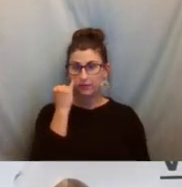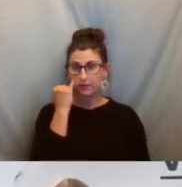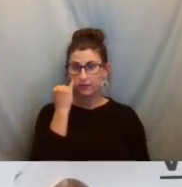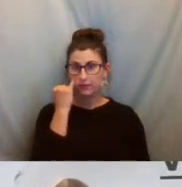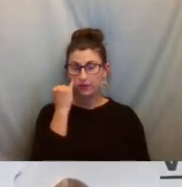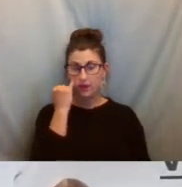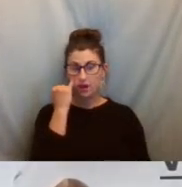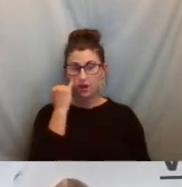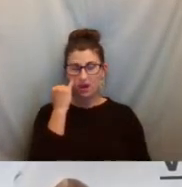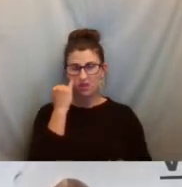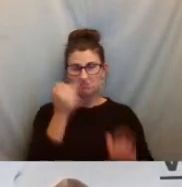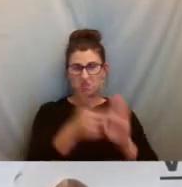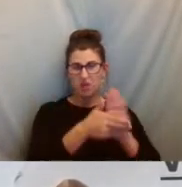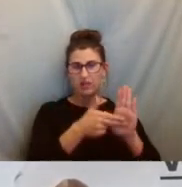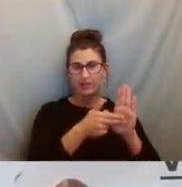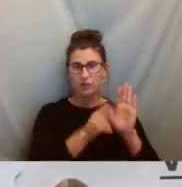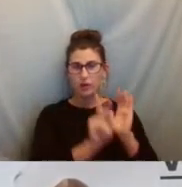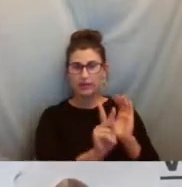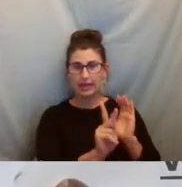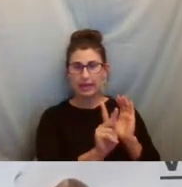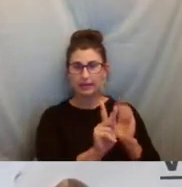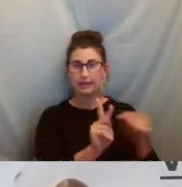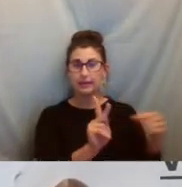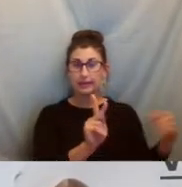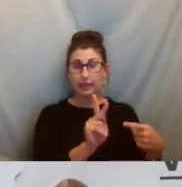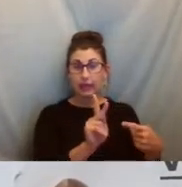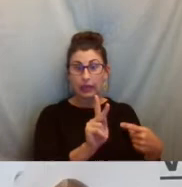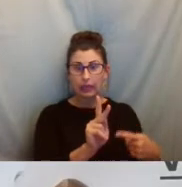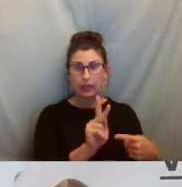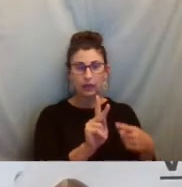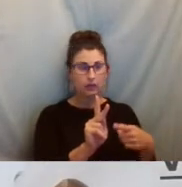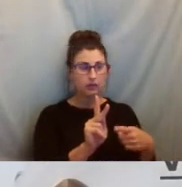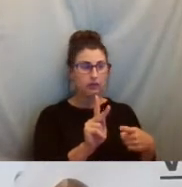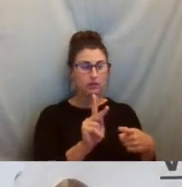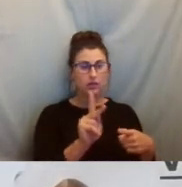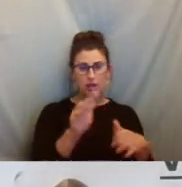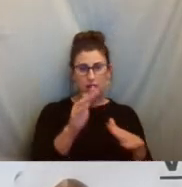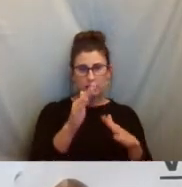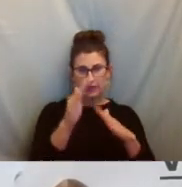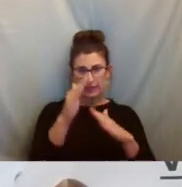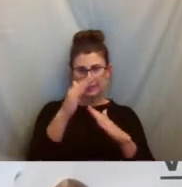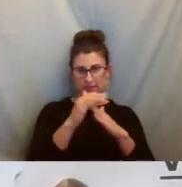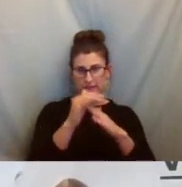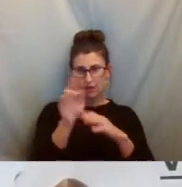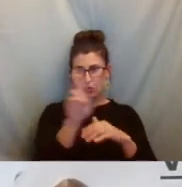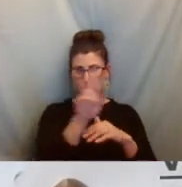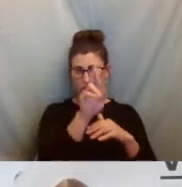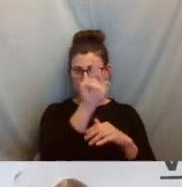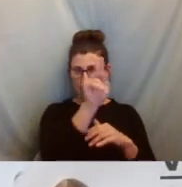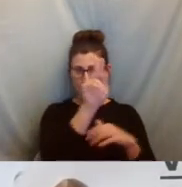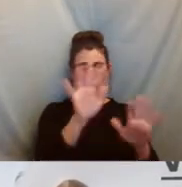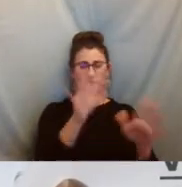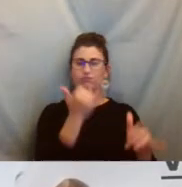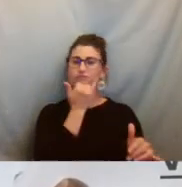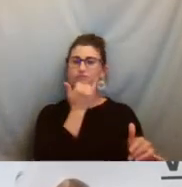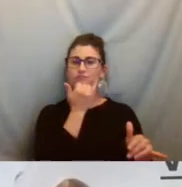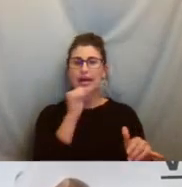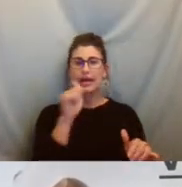If this, say I'm going to label this as K. If this is K, this is in the top right. So top